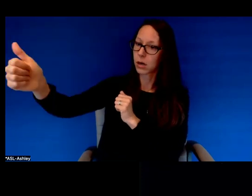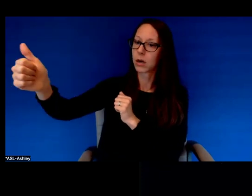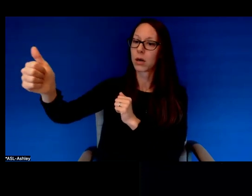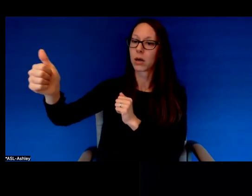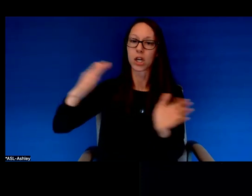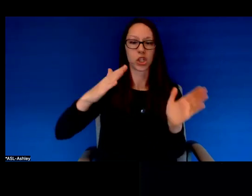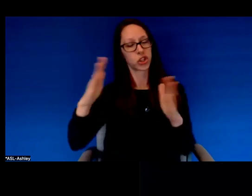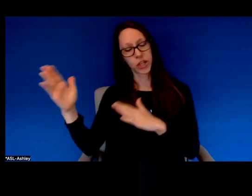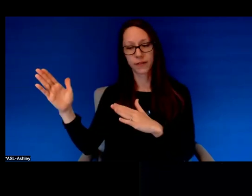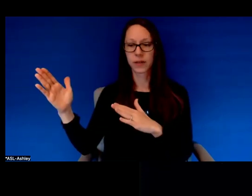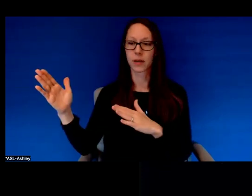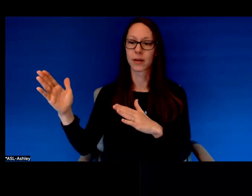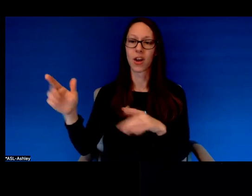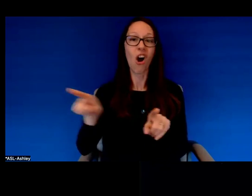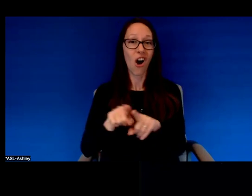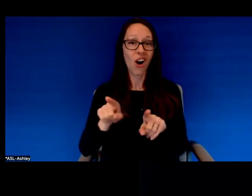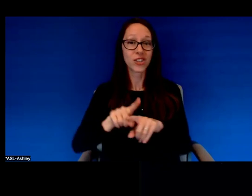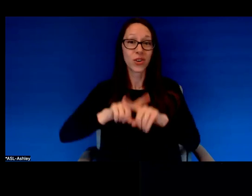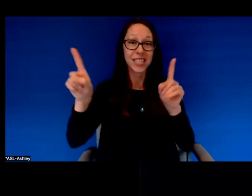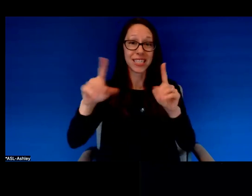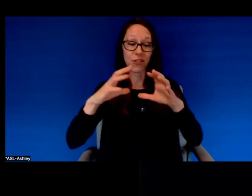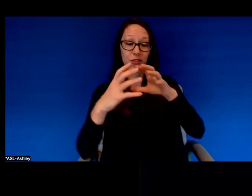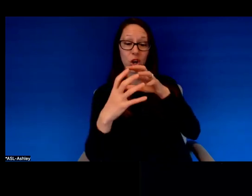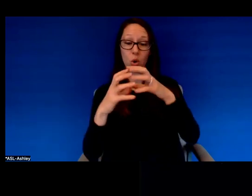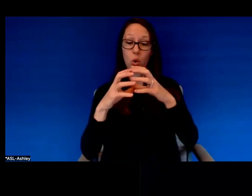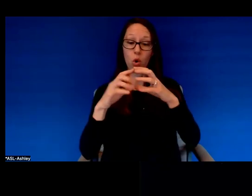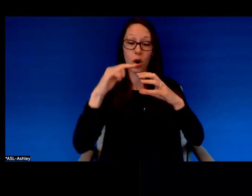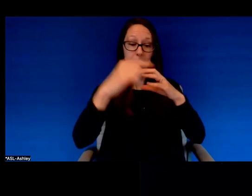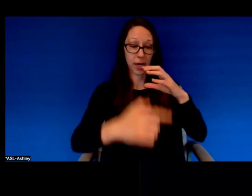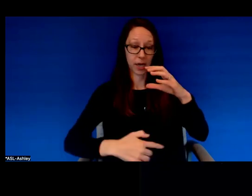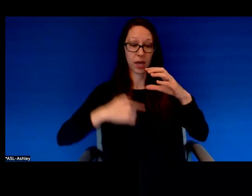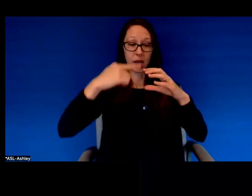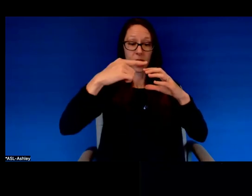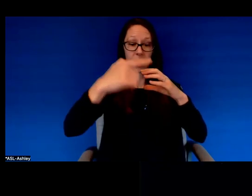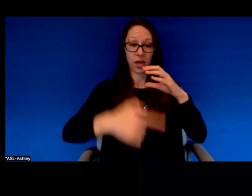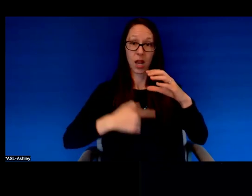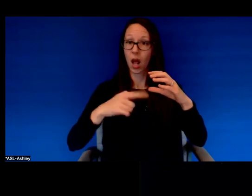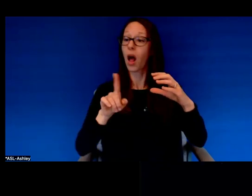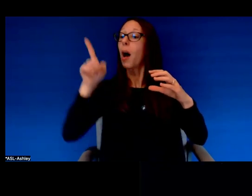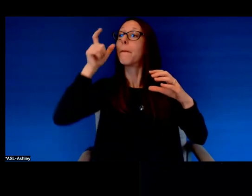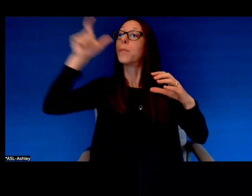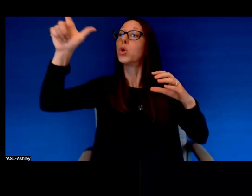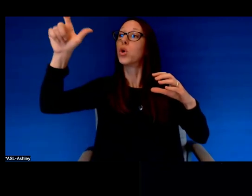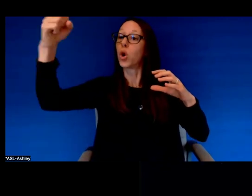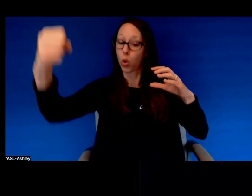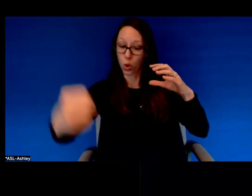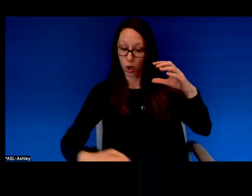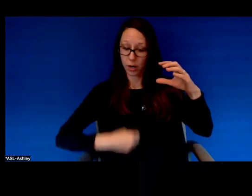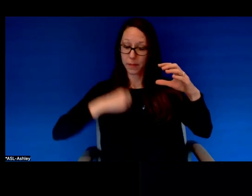shift a little bit, and we're also in a different orbit. Mm, so weird. Yeah. Oh,